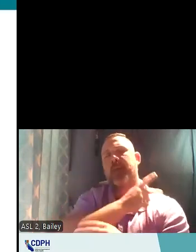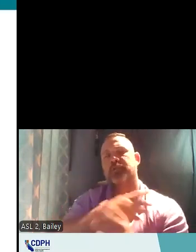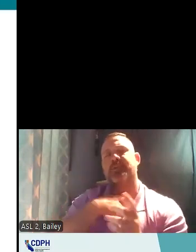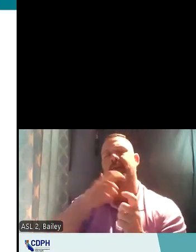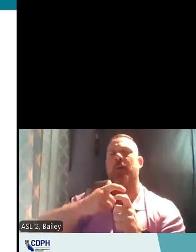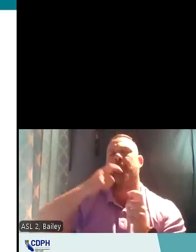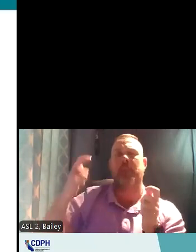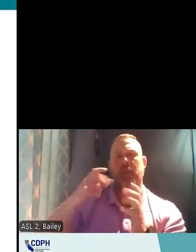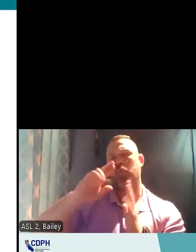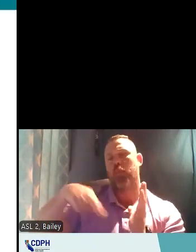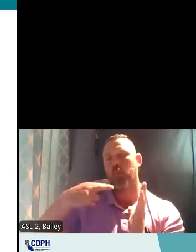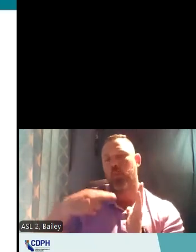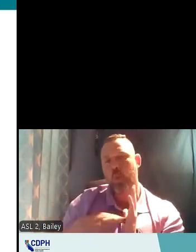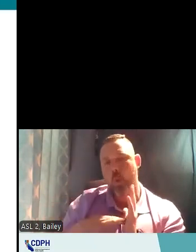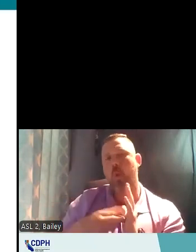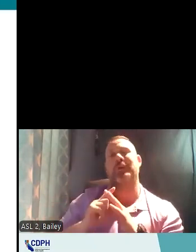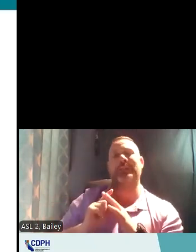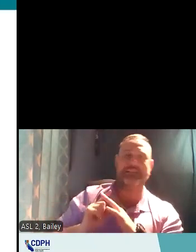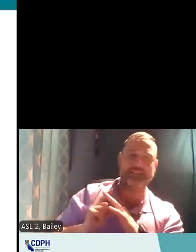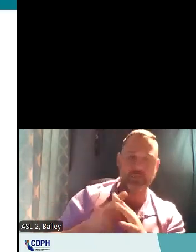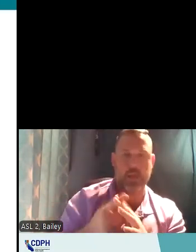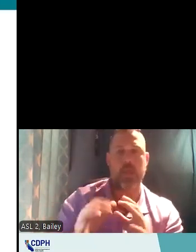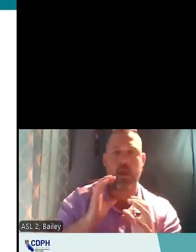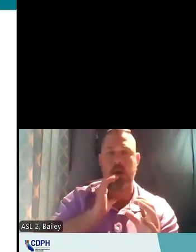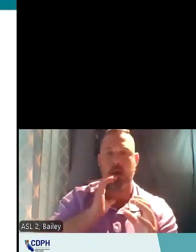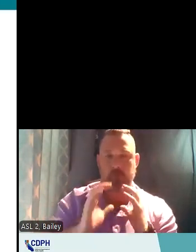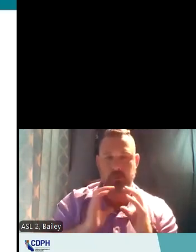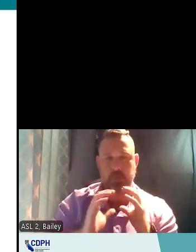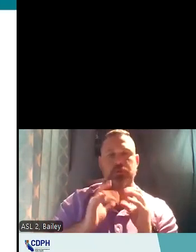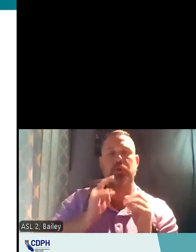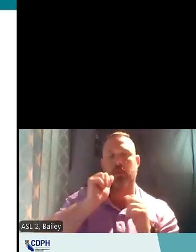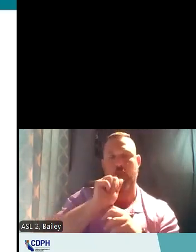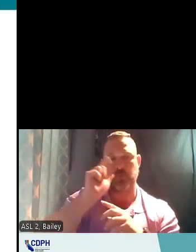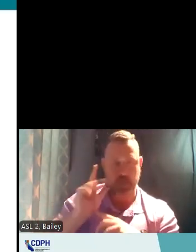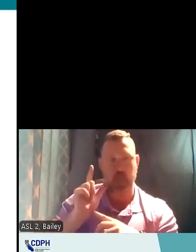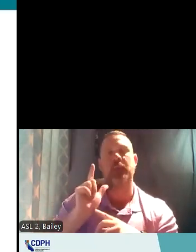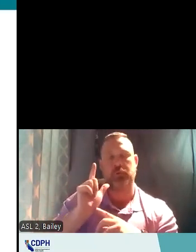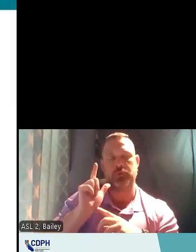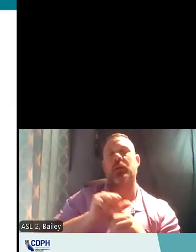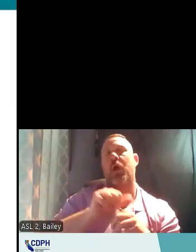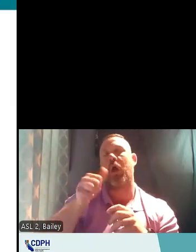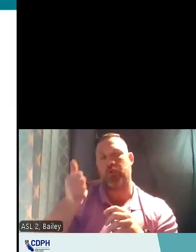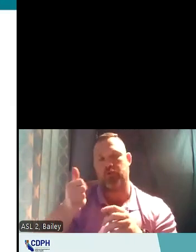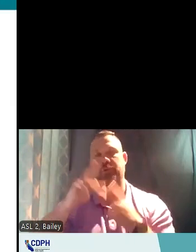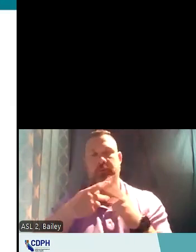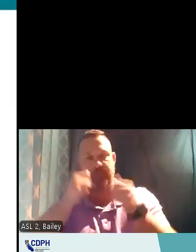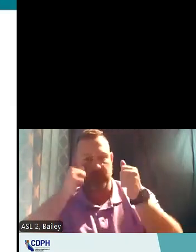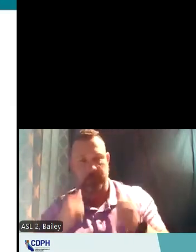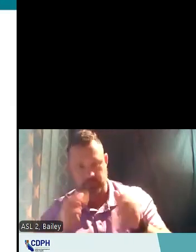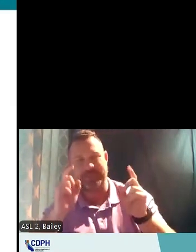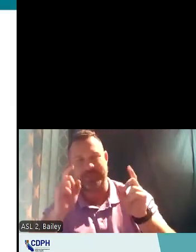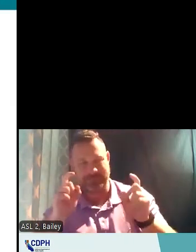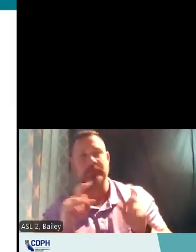tremendous role in initiating the conversation on Alzheimer's disease and other dementia screening with their